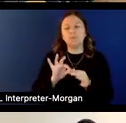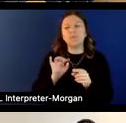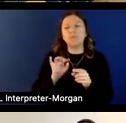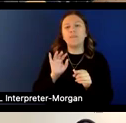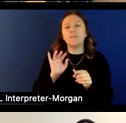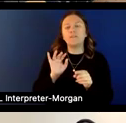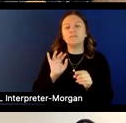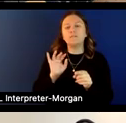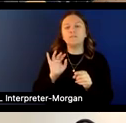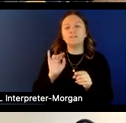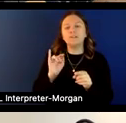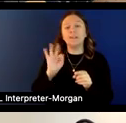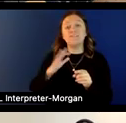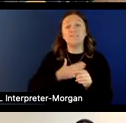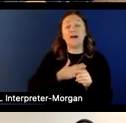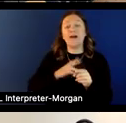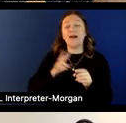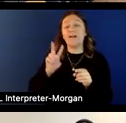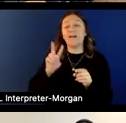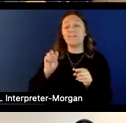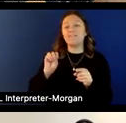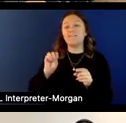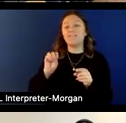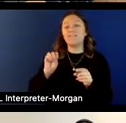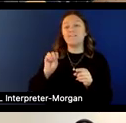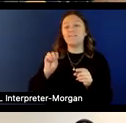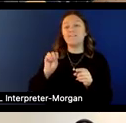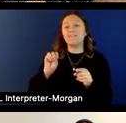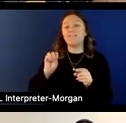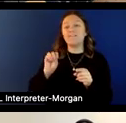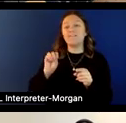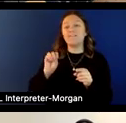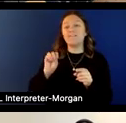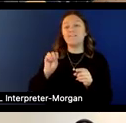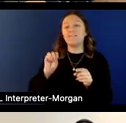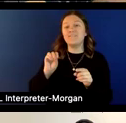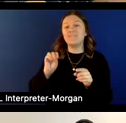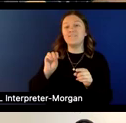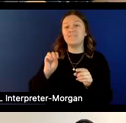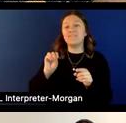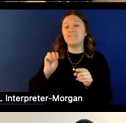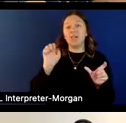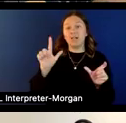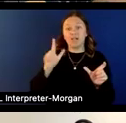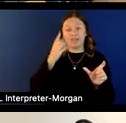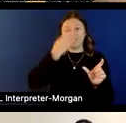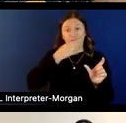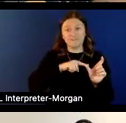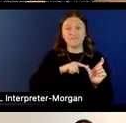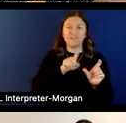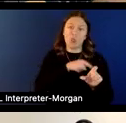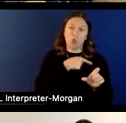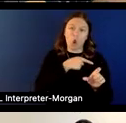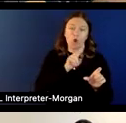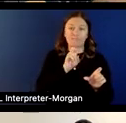my vowel in front, see that, now you guys are asking good questions. So if my vowel in front of it is a long vowel, so foot is